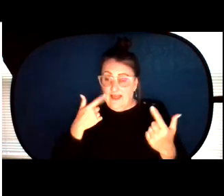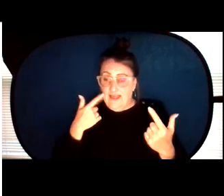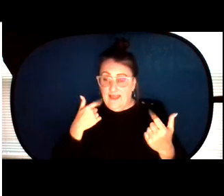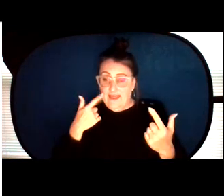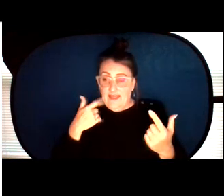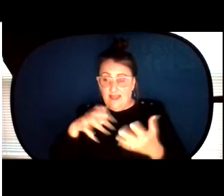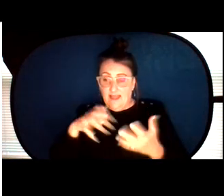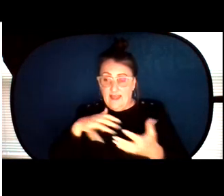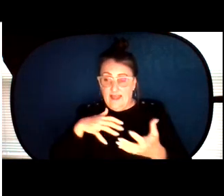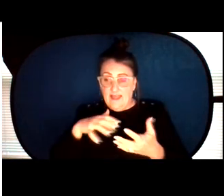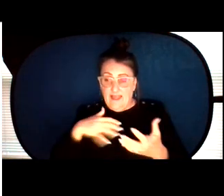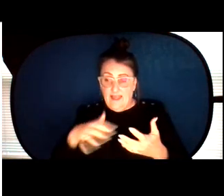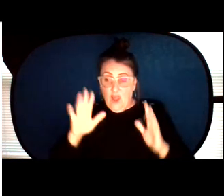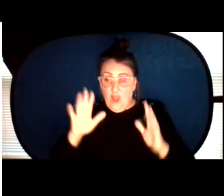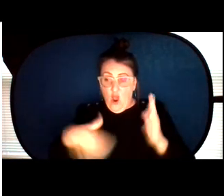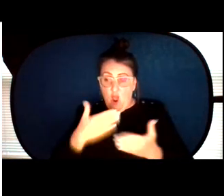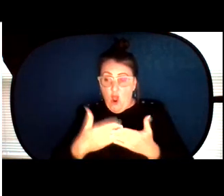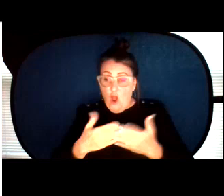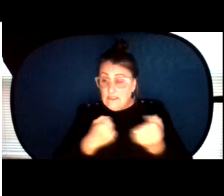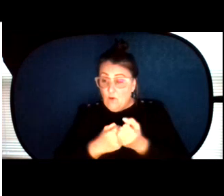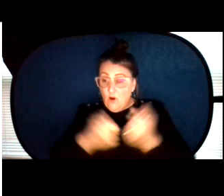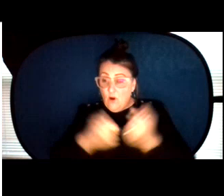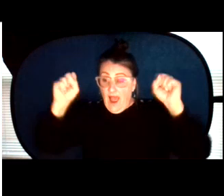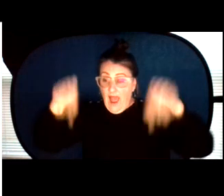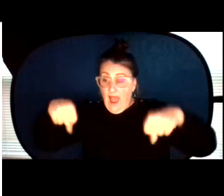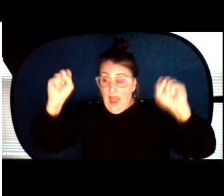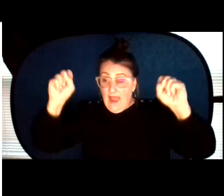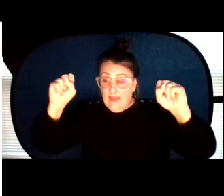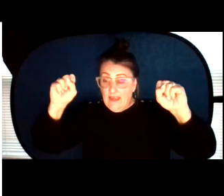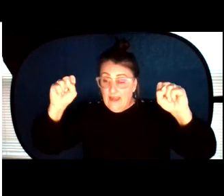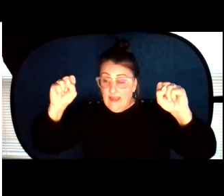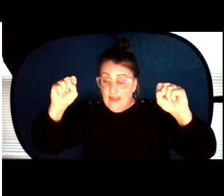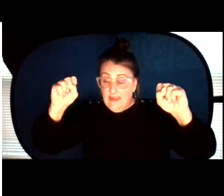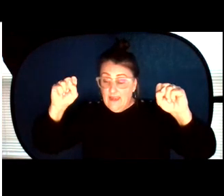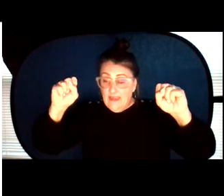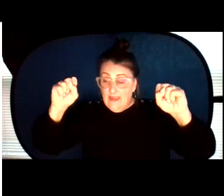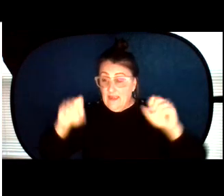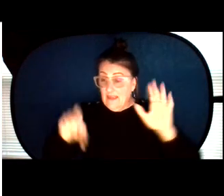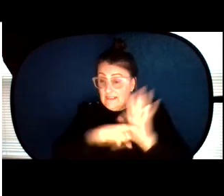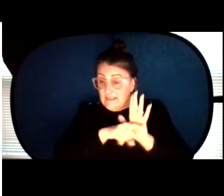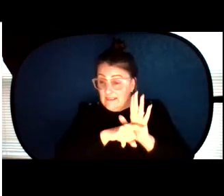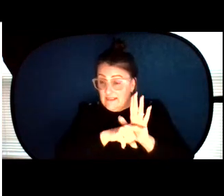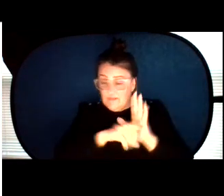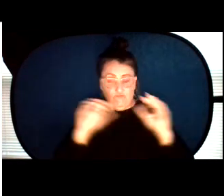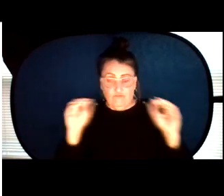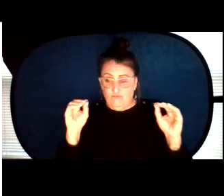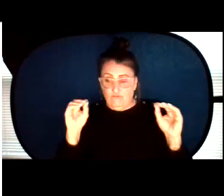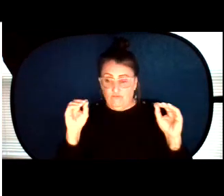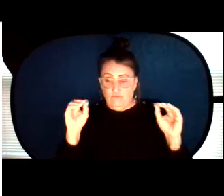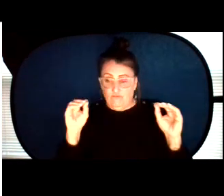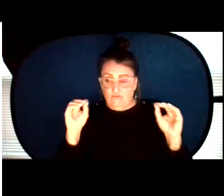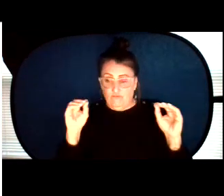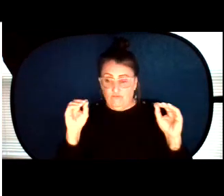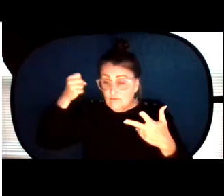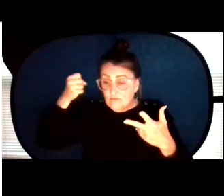All those in favor? Aye. Opposed? Abstentions? Mission passes.